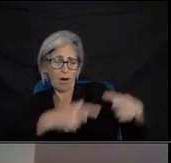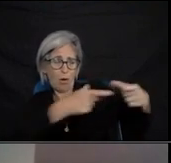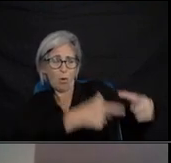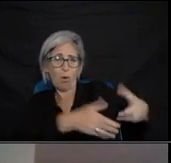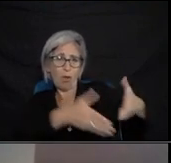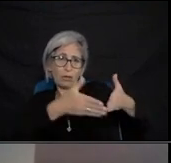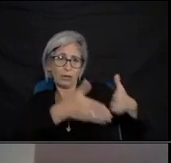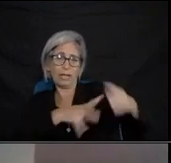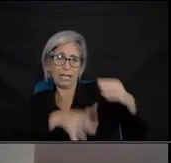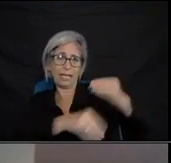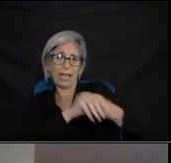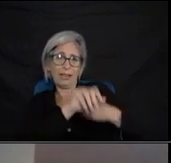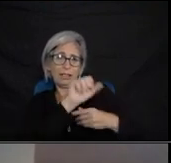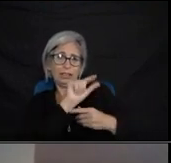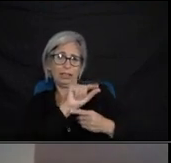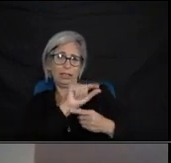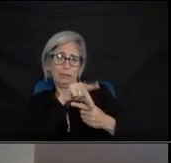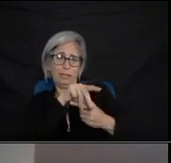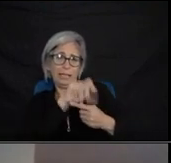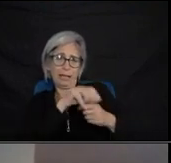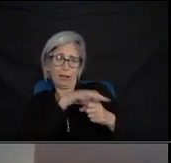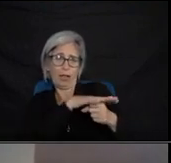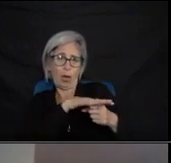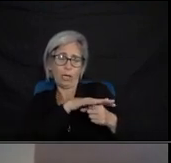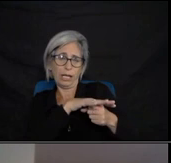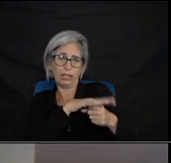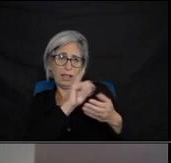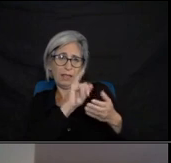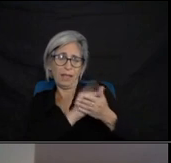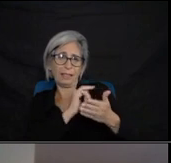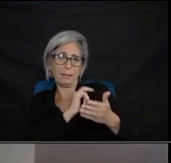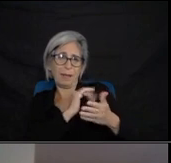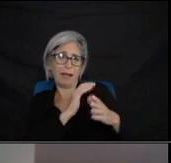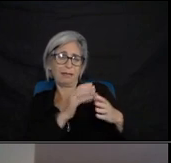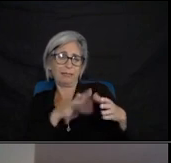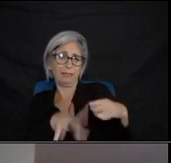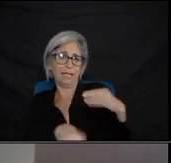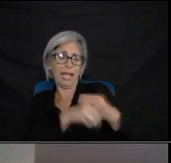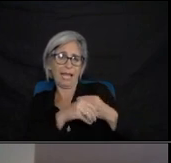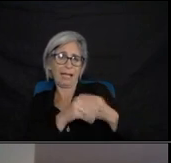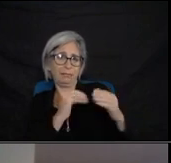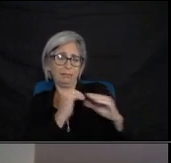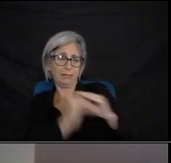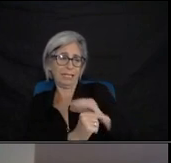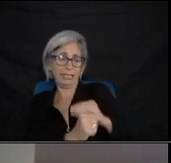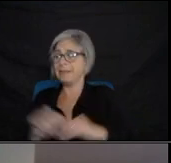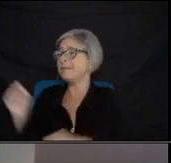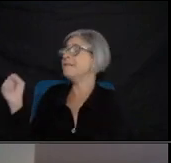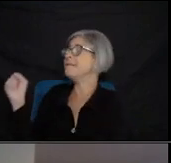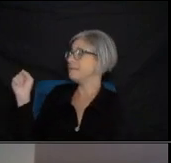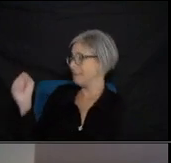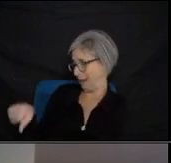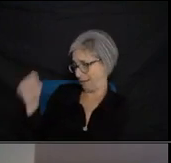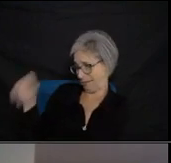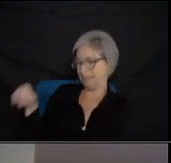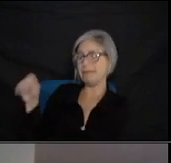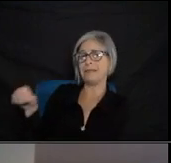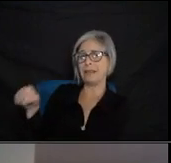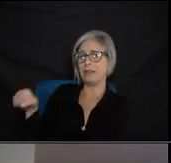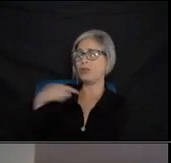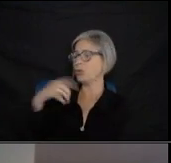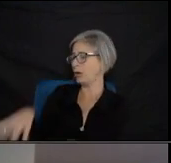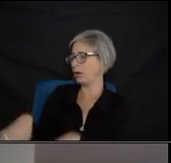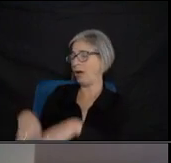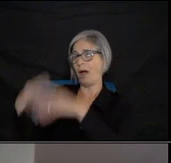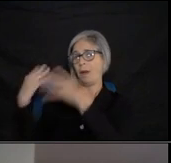GPS location? So that would be incorporated into my submission? Absolutely. So as part of that, there's a place where you can